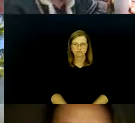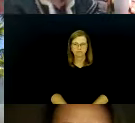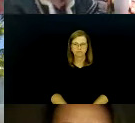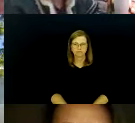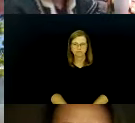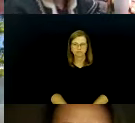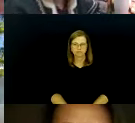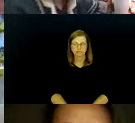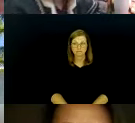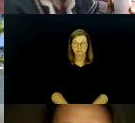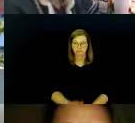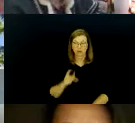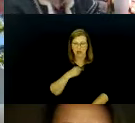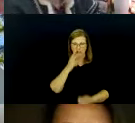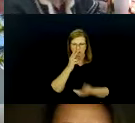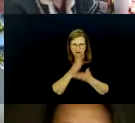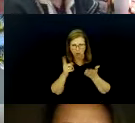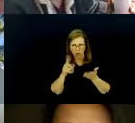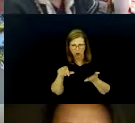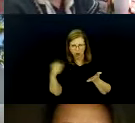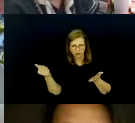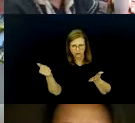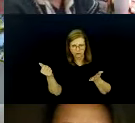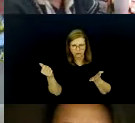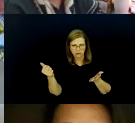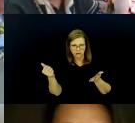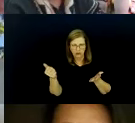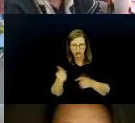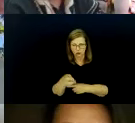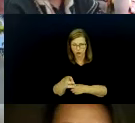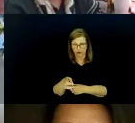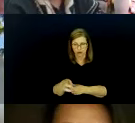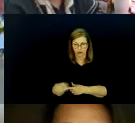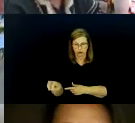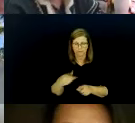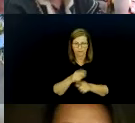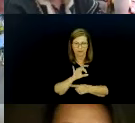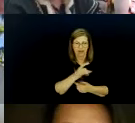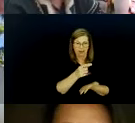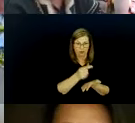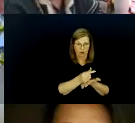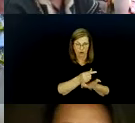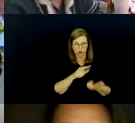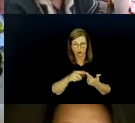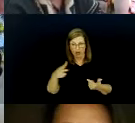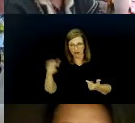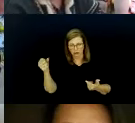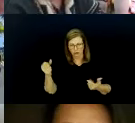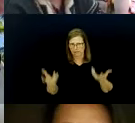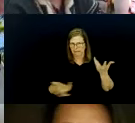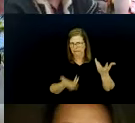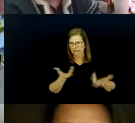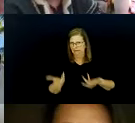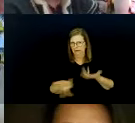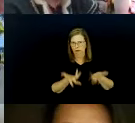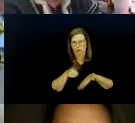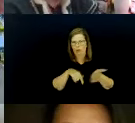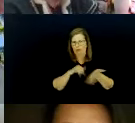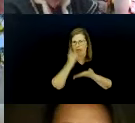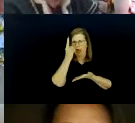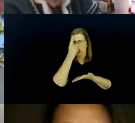Okay, I see someone else that, you know, transitions going from 8th grade to high school, what that will look like. And they've